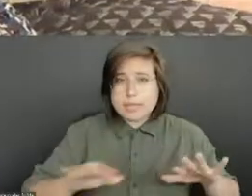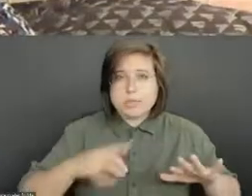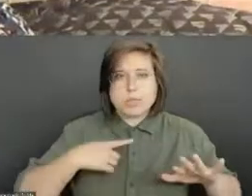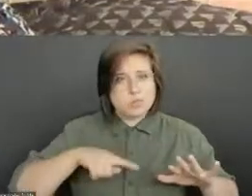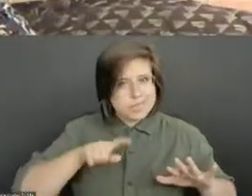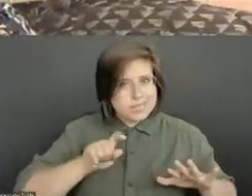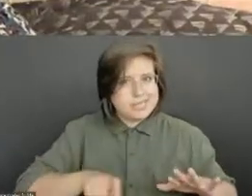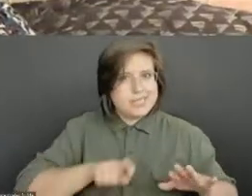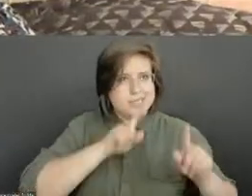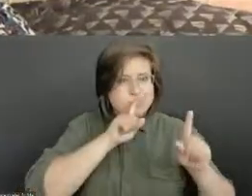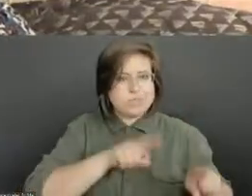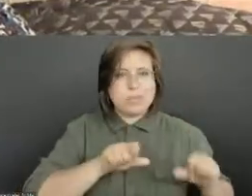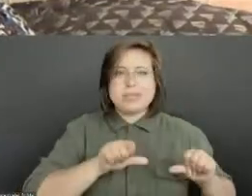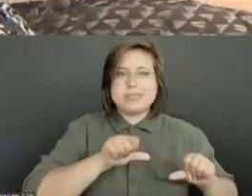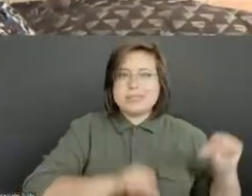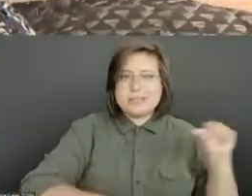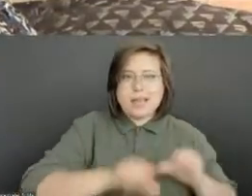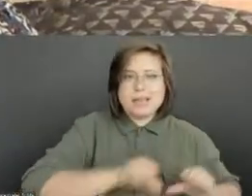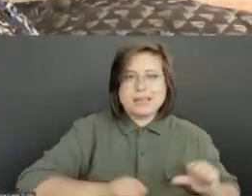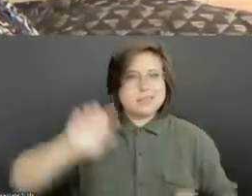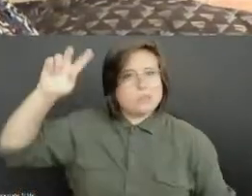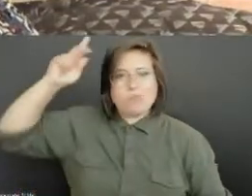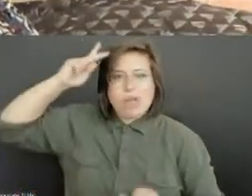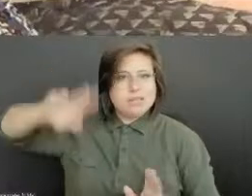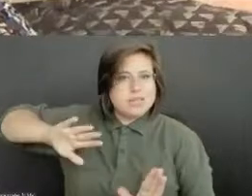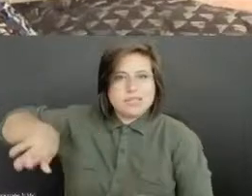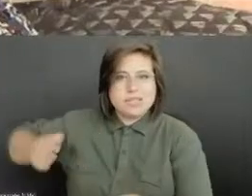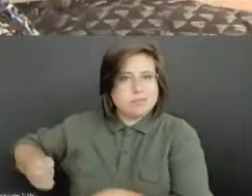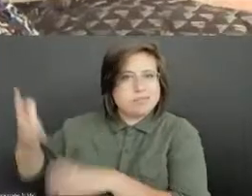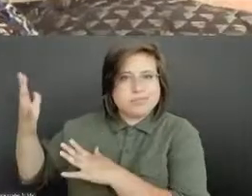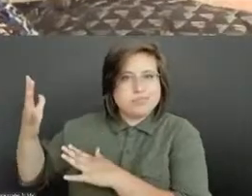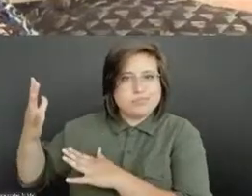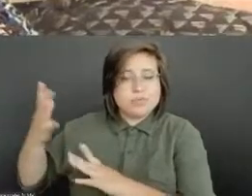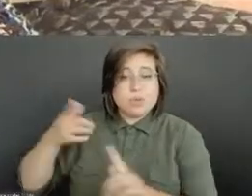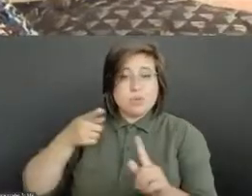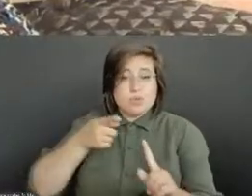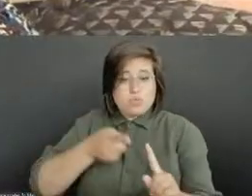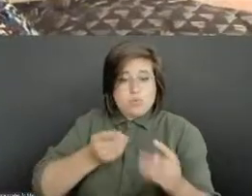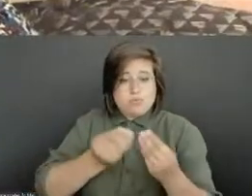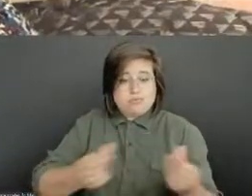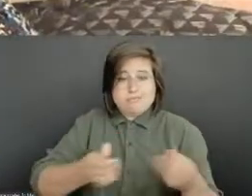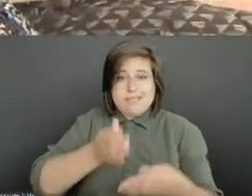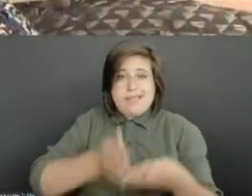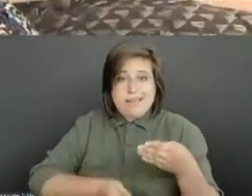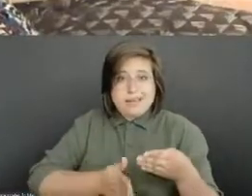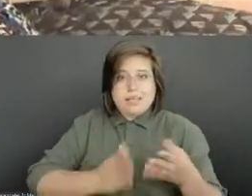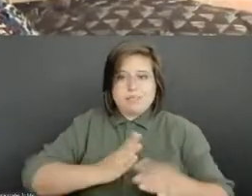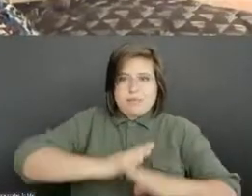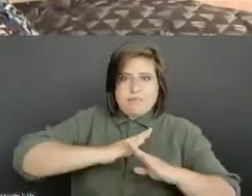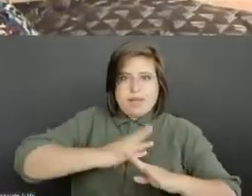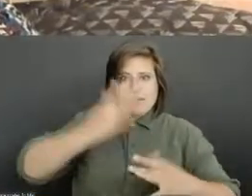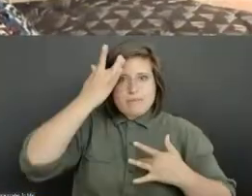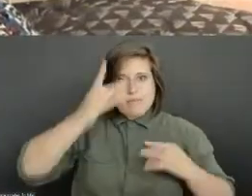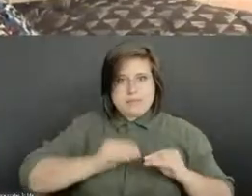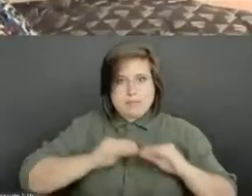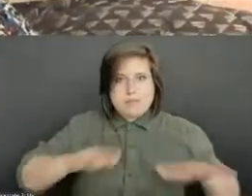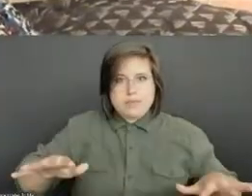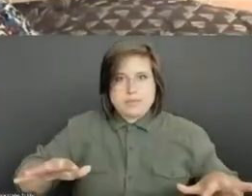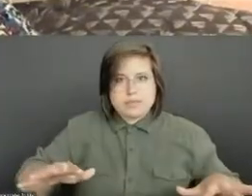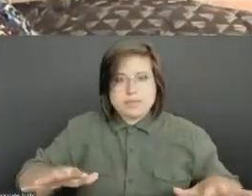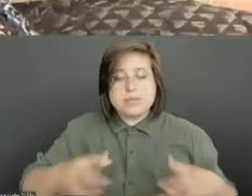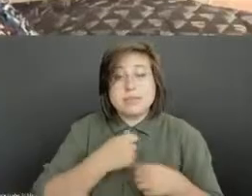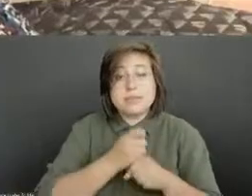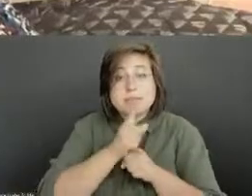of science and not politics, with the common goal of ending and preventing pandemics. We need to ensure that the public